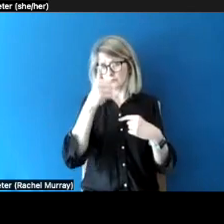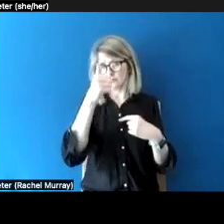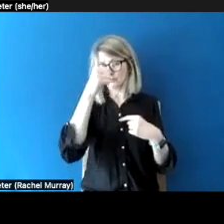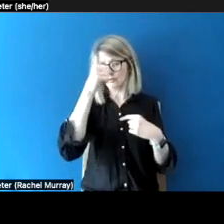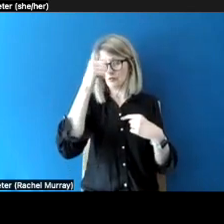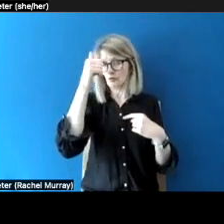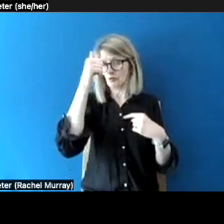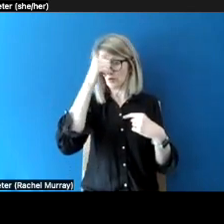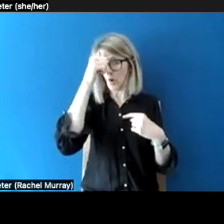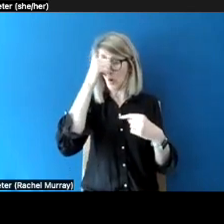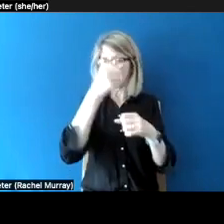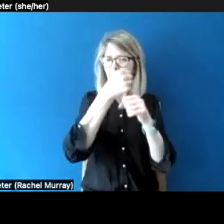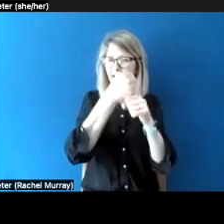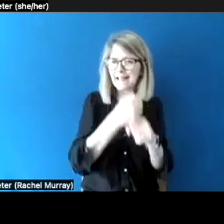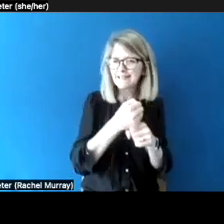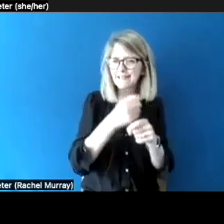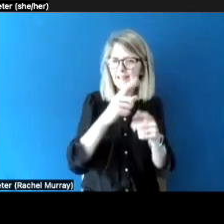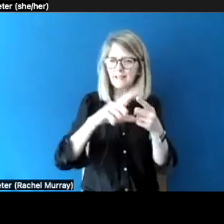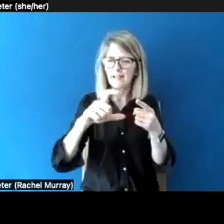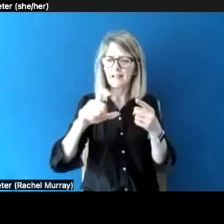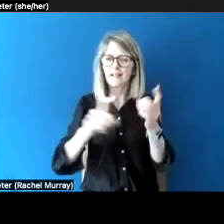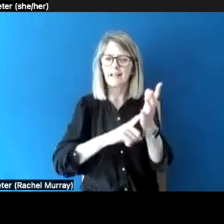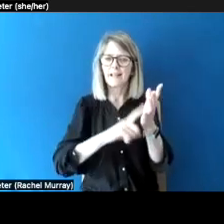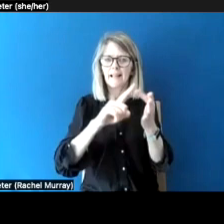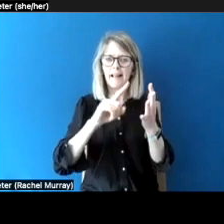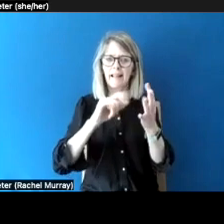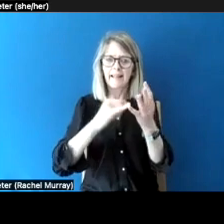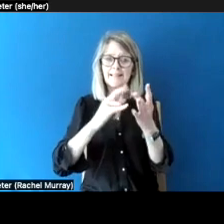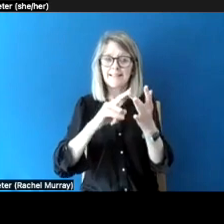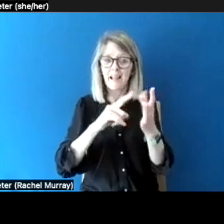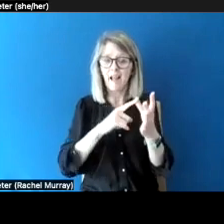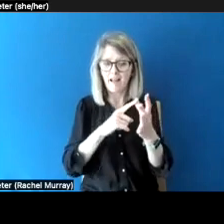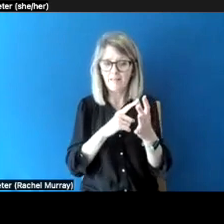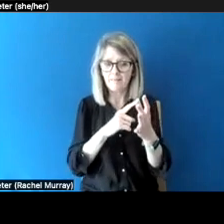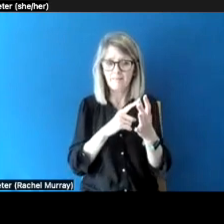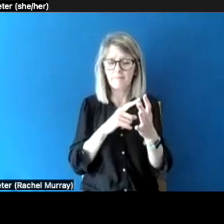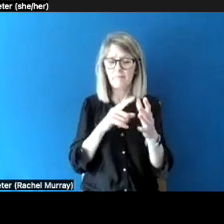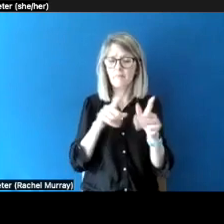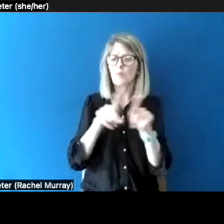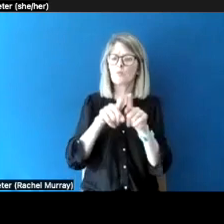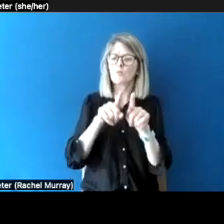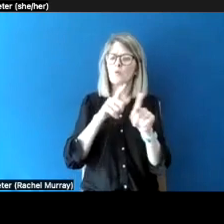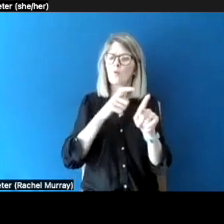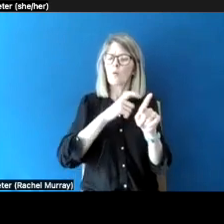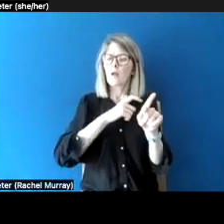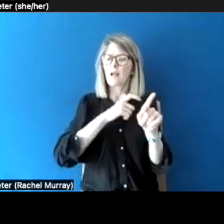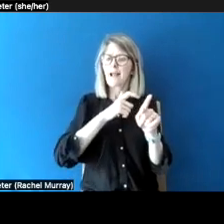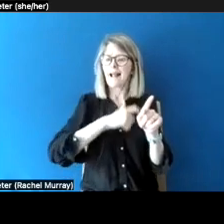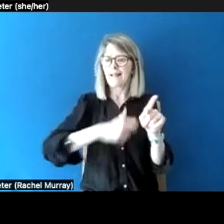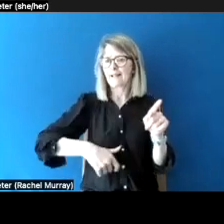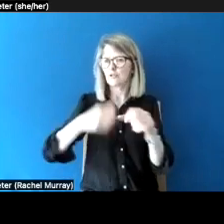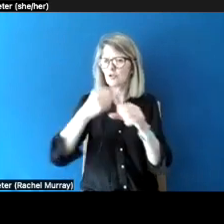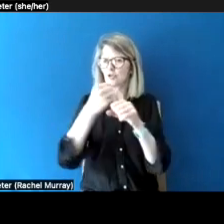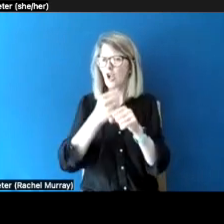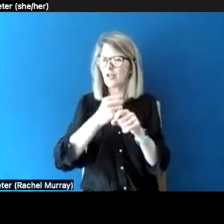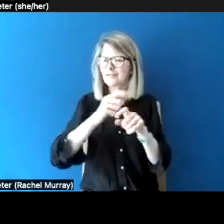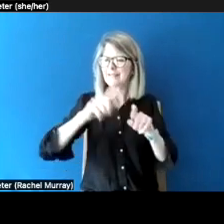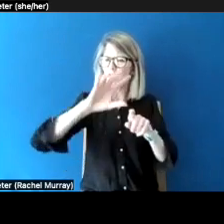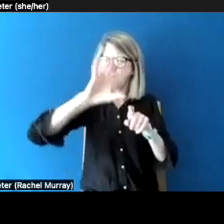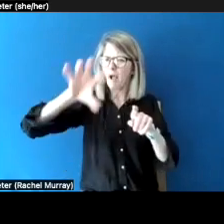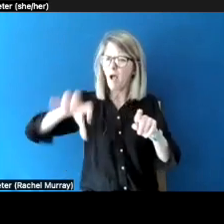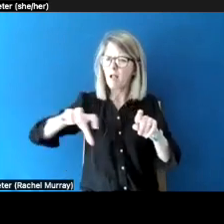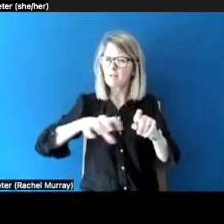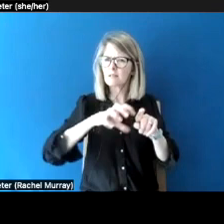Ecclesia Anglicana, but also as Anglican Church in different parts of the empire and how it